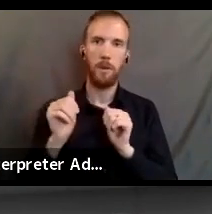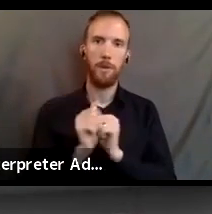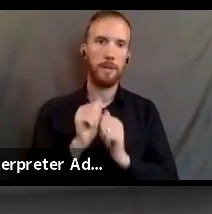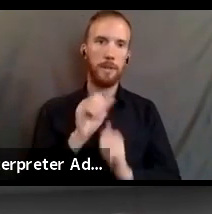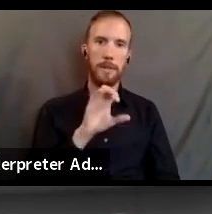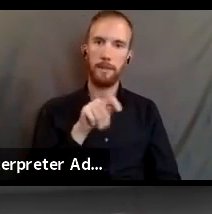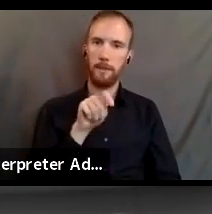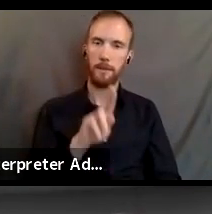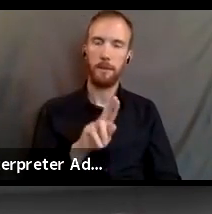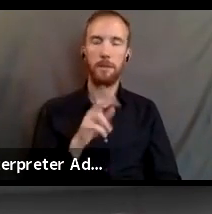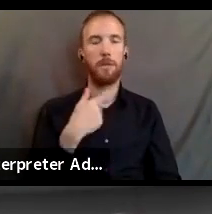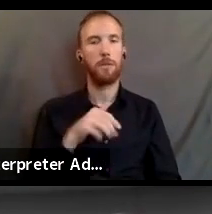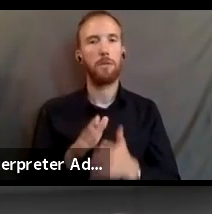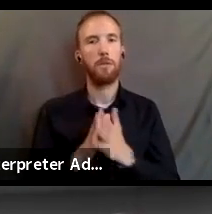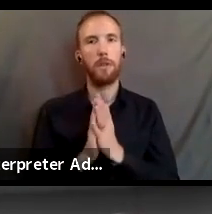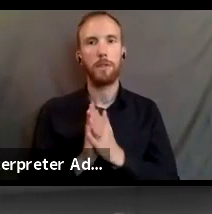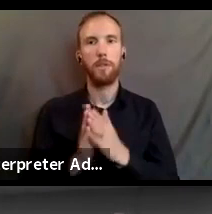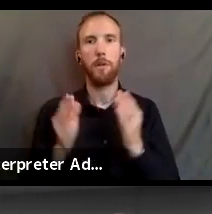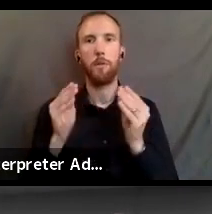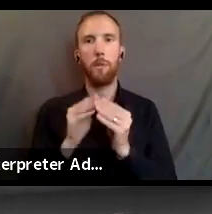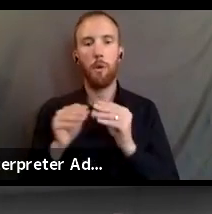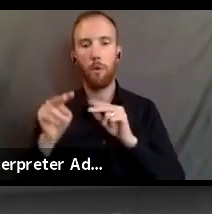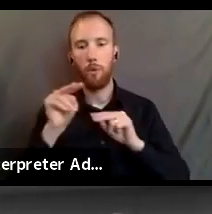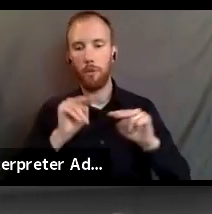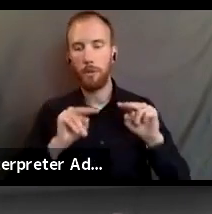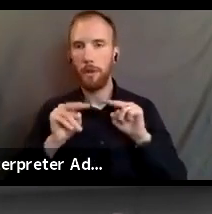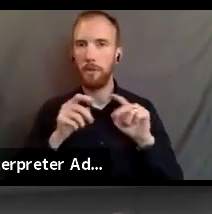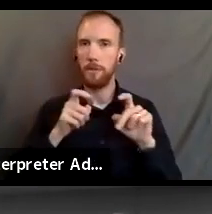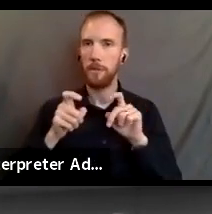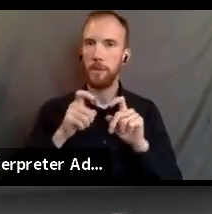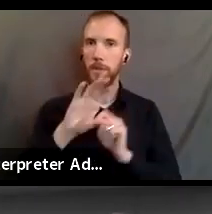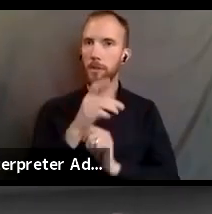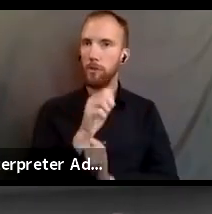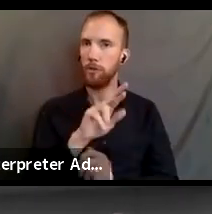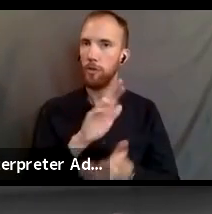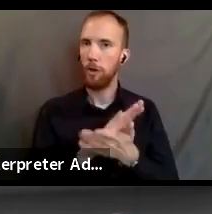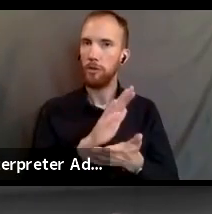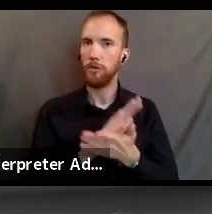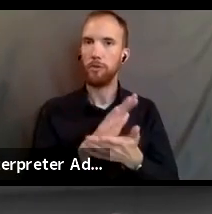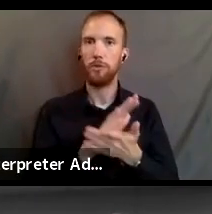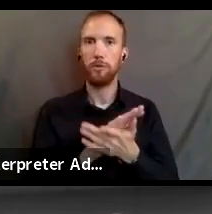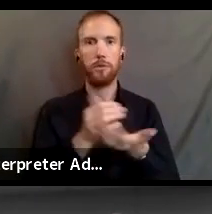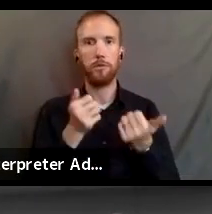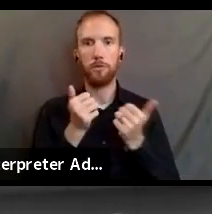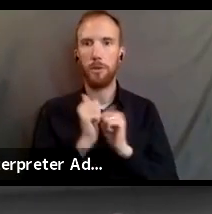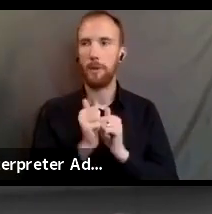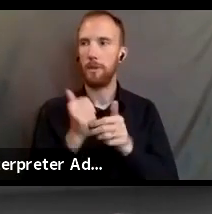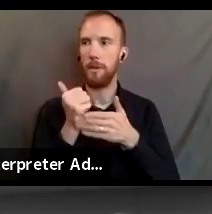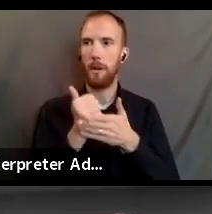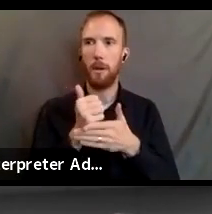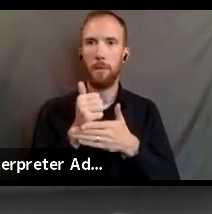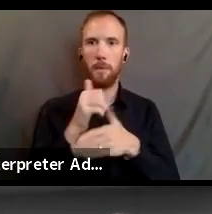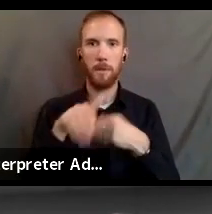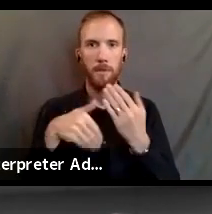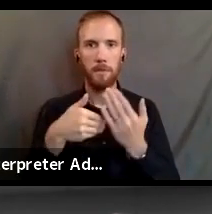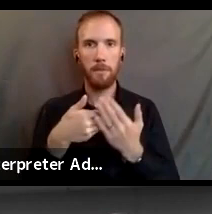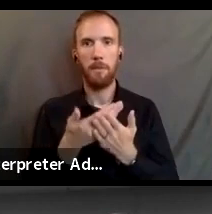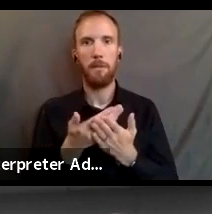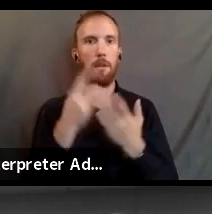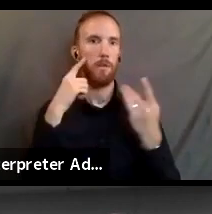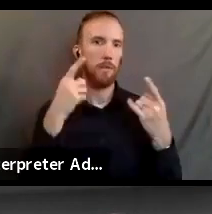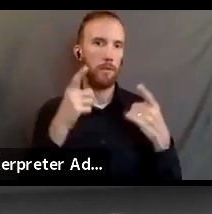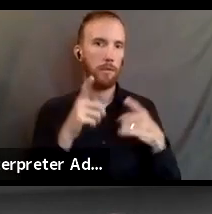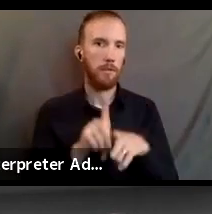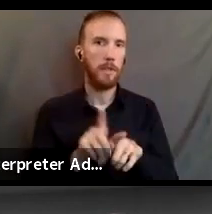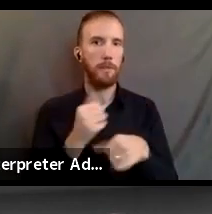and so we're asking for some oversight of the charter and to negotiate in good faith to come to an agreement that keeps members safe and allows remote learning to